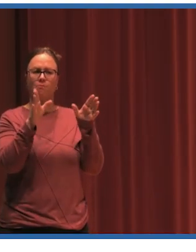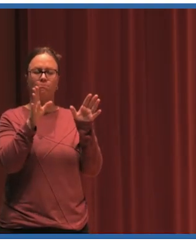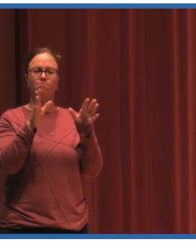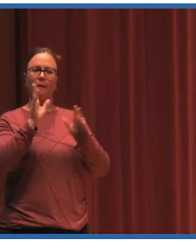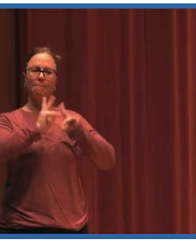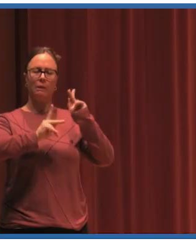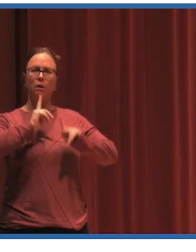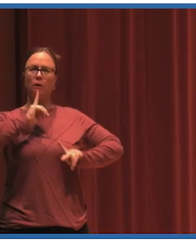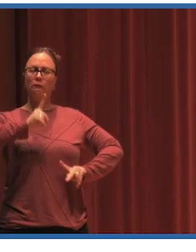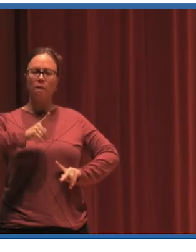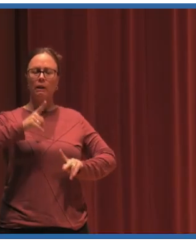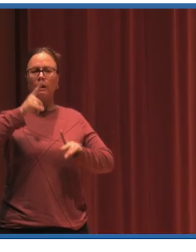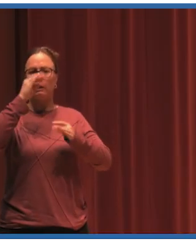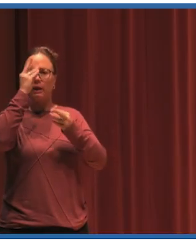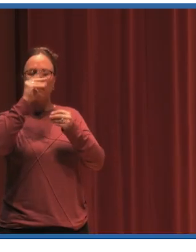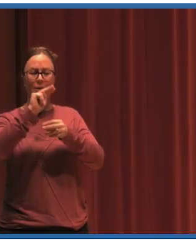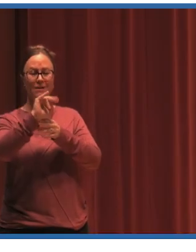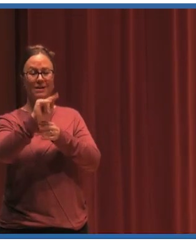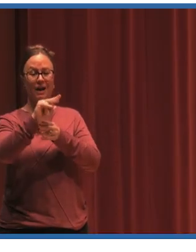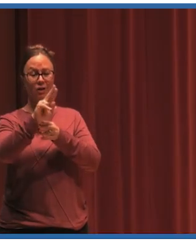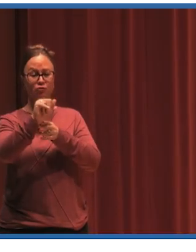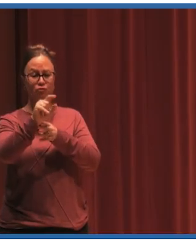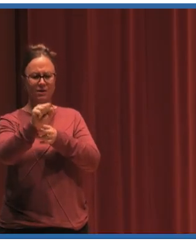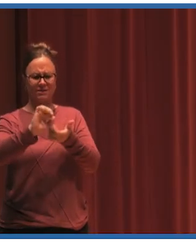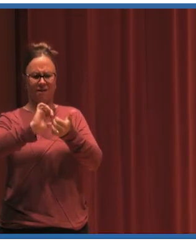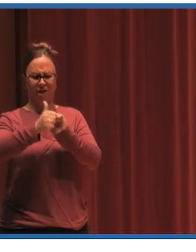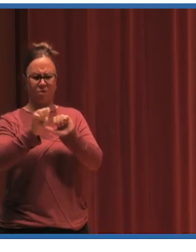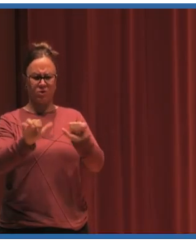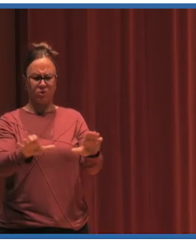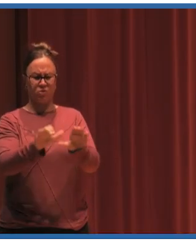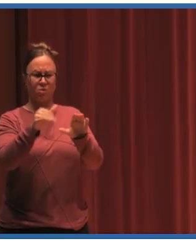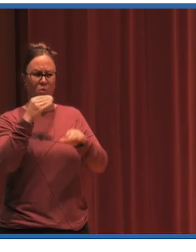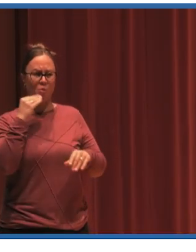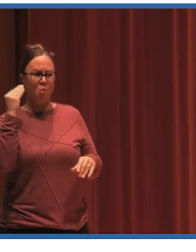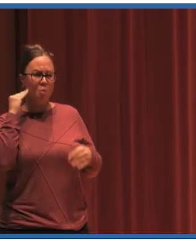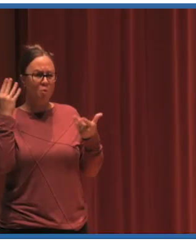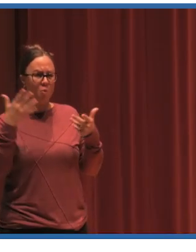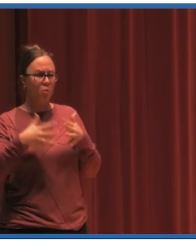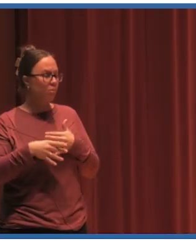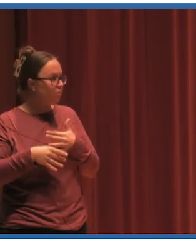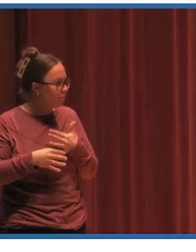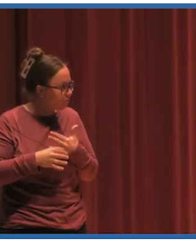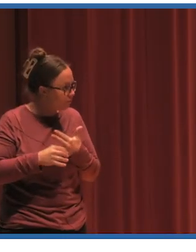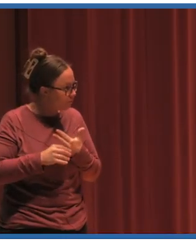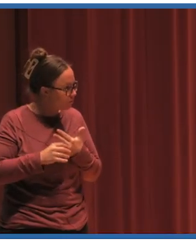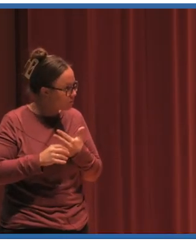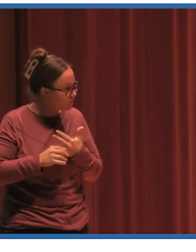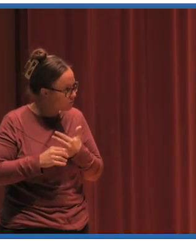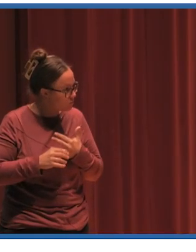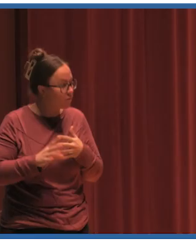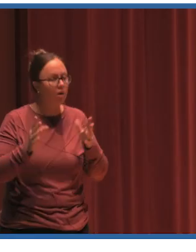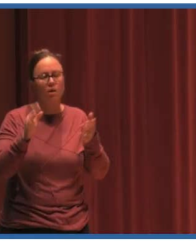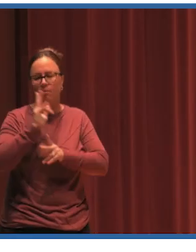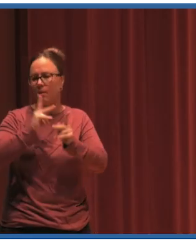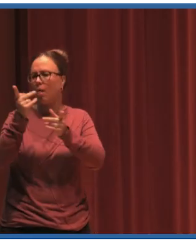really thinking about nitrates and wondering about what they should do in their own homes. Yeah, I get that question a lot. I'm sure